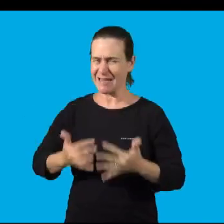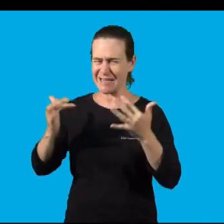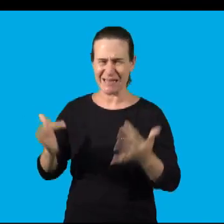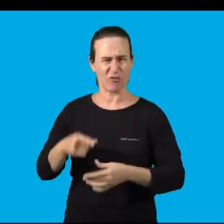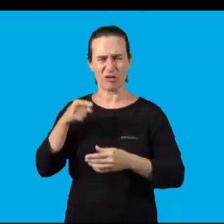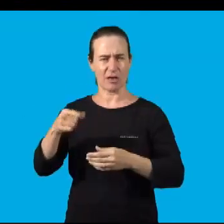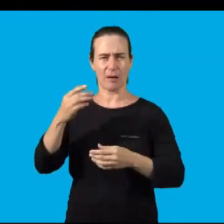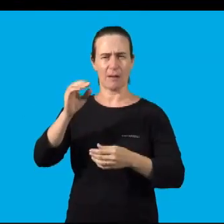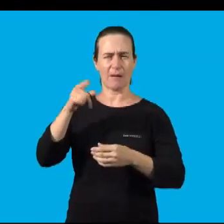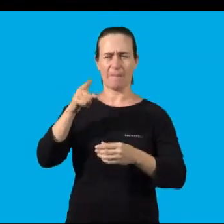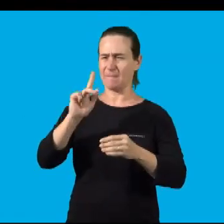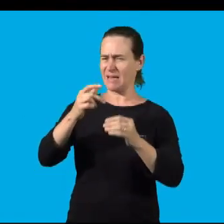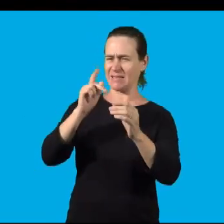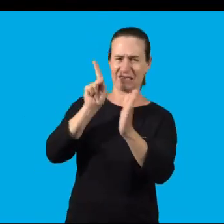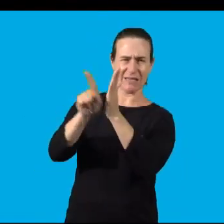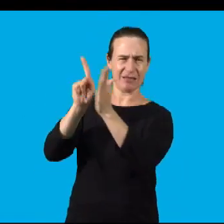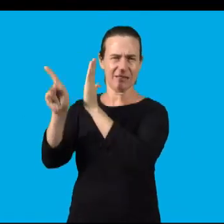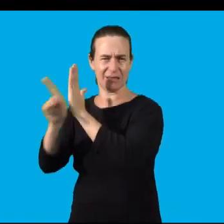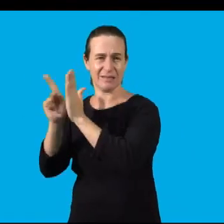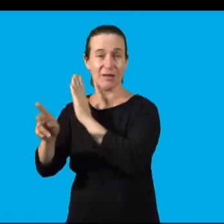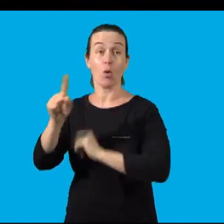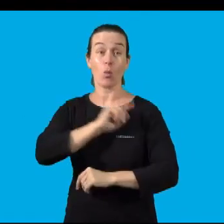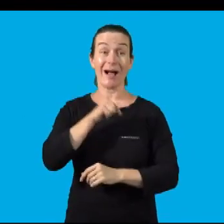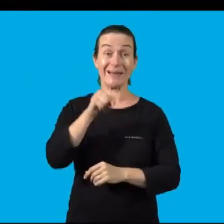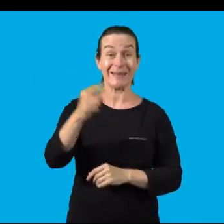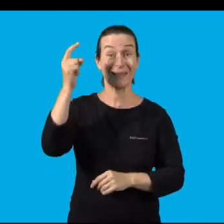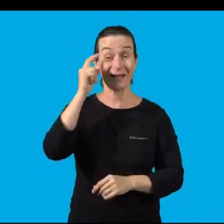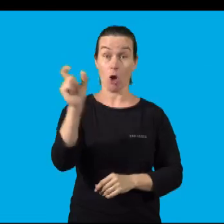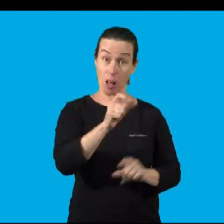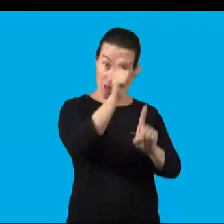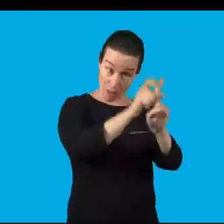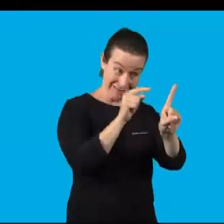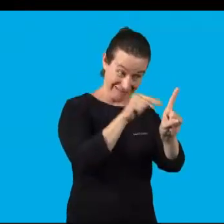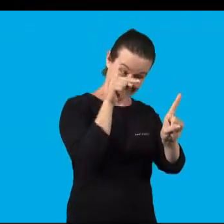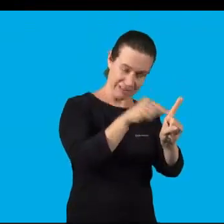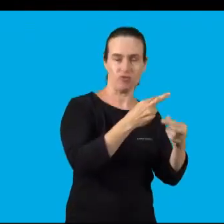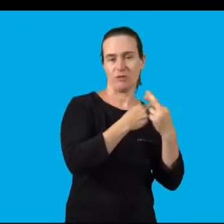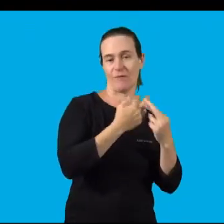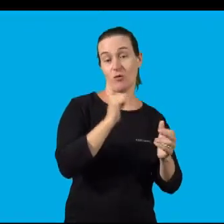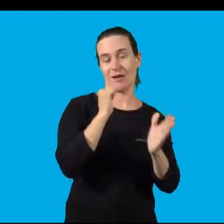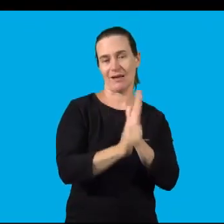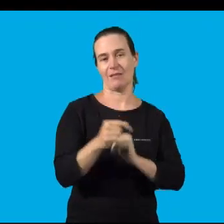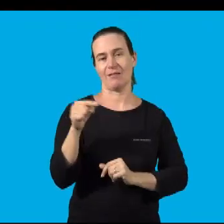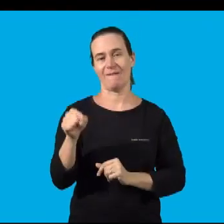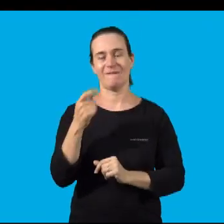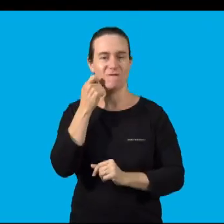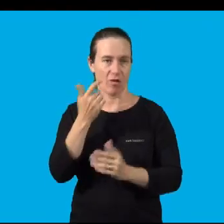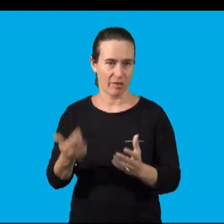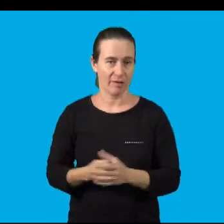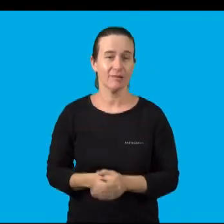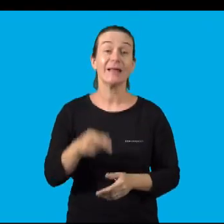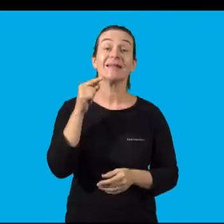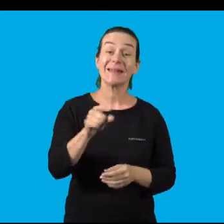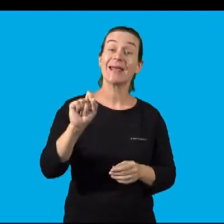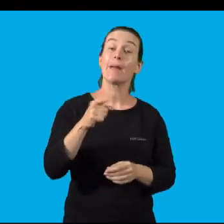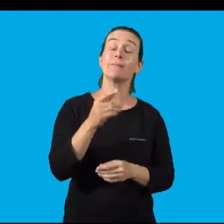encouraging mutiny when he thinks that Claudius is responsible for killing his father. So this is in